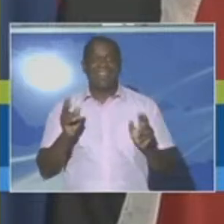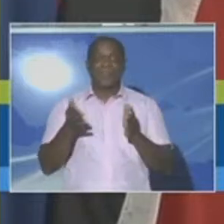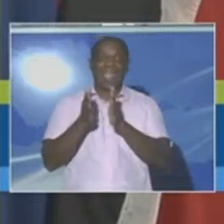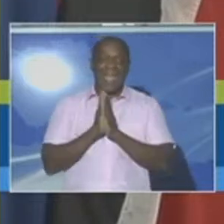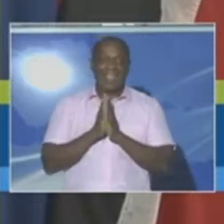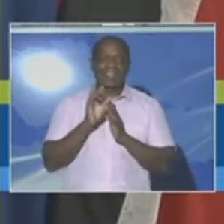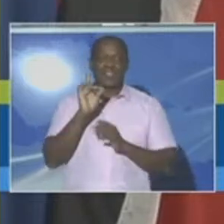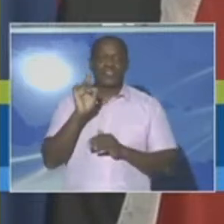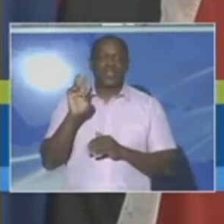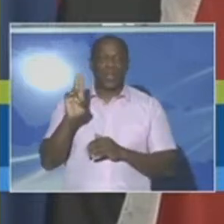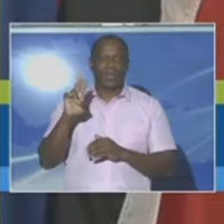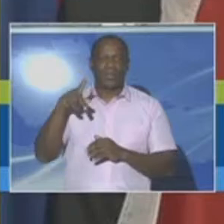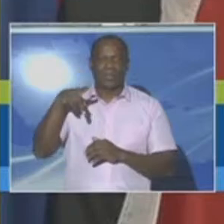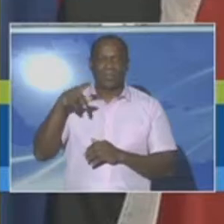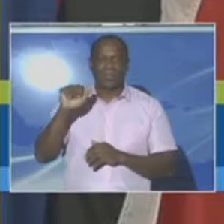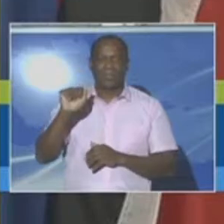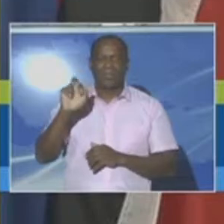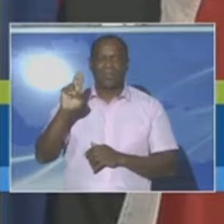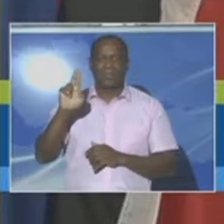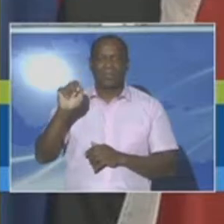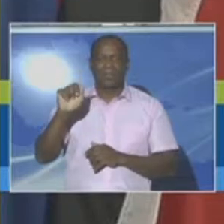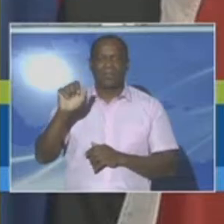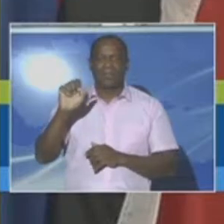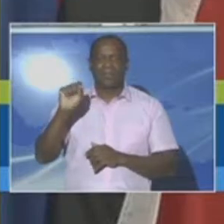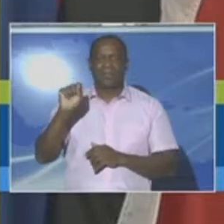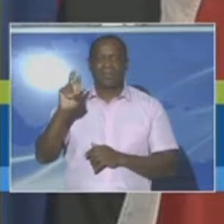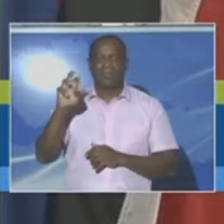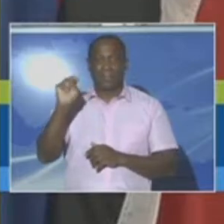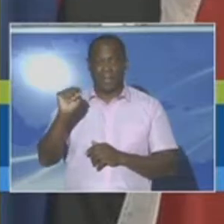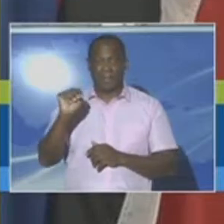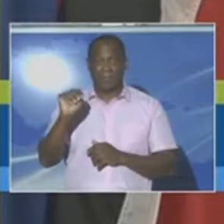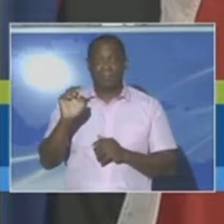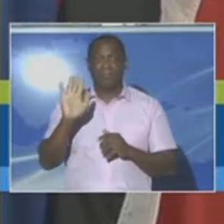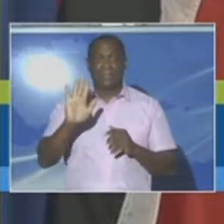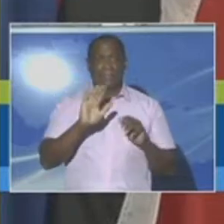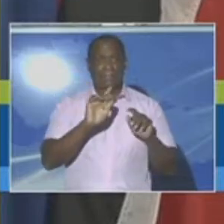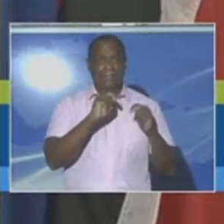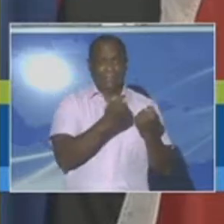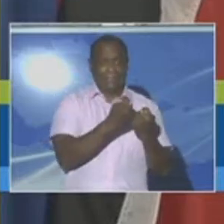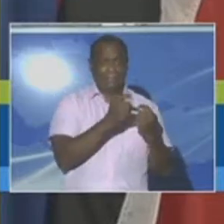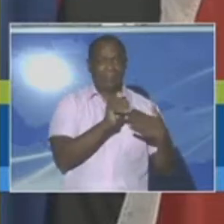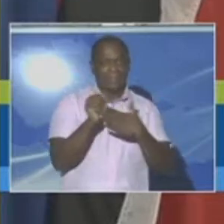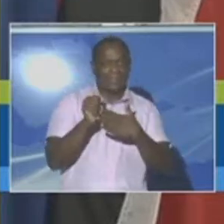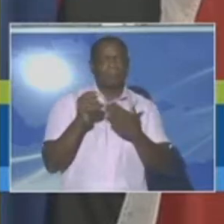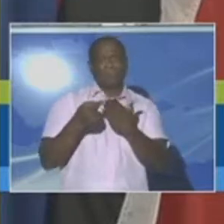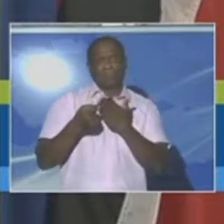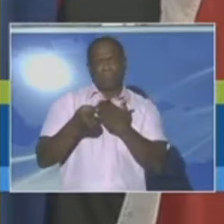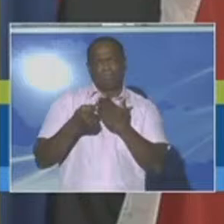Dr. Parasram to lead his team, bringing us up to date on the situation in Trinidad and Tobago.